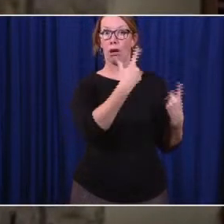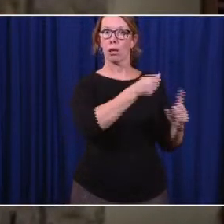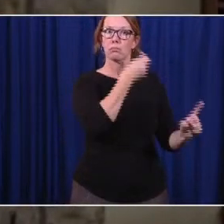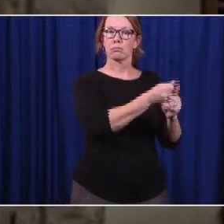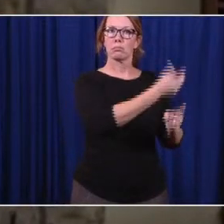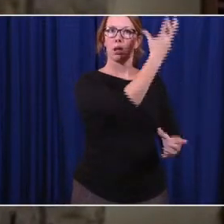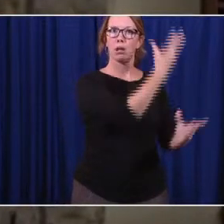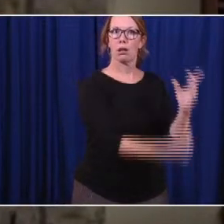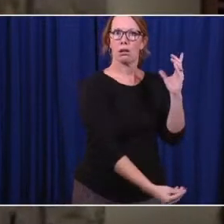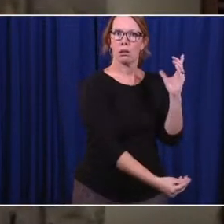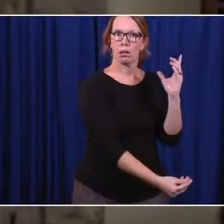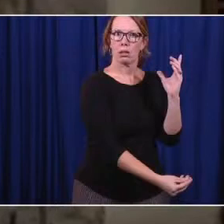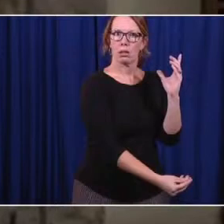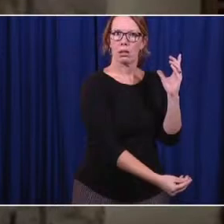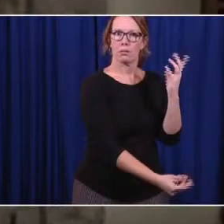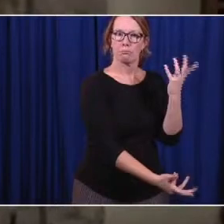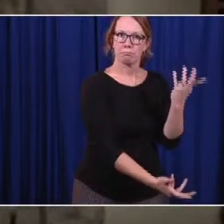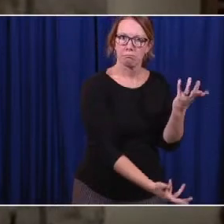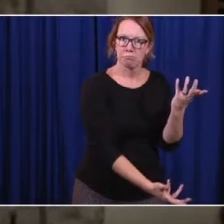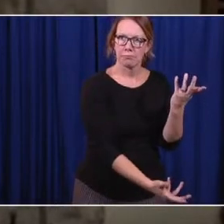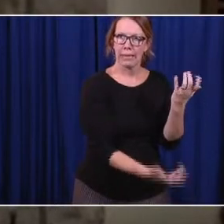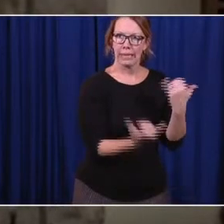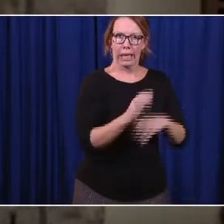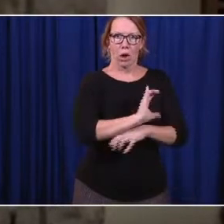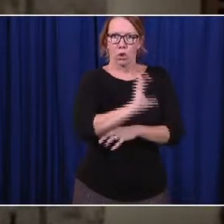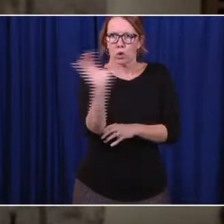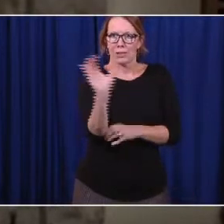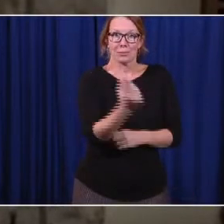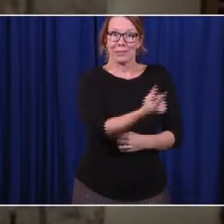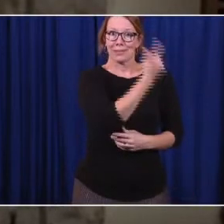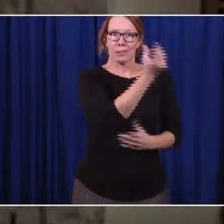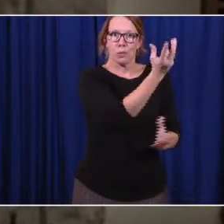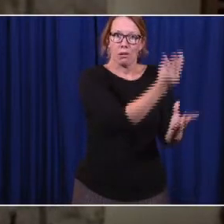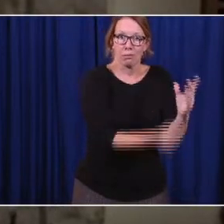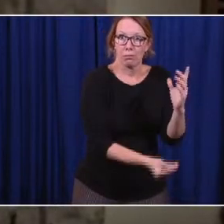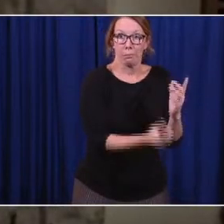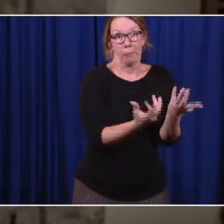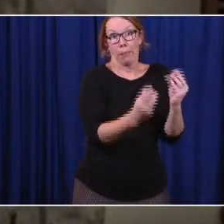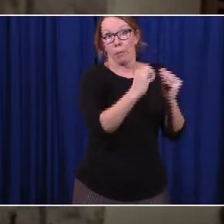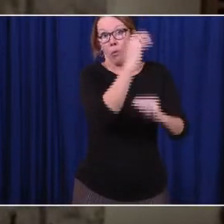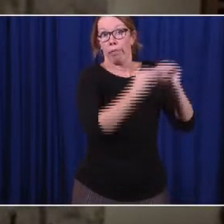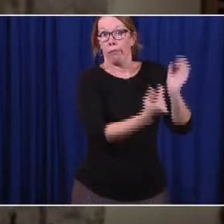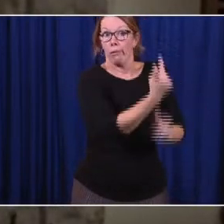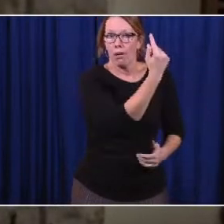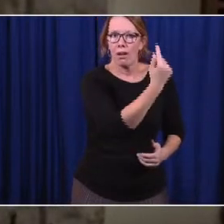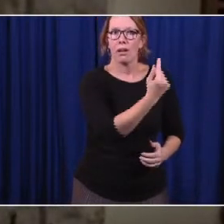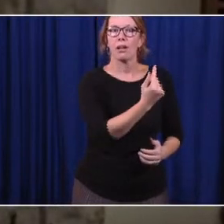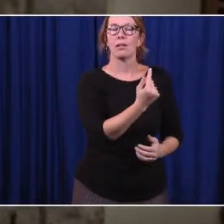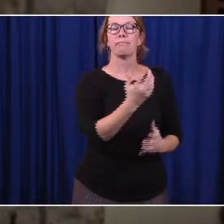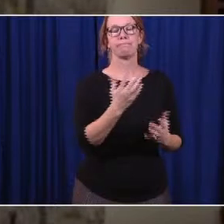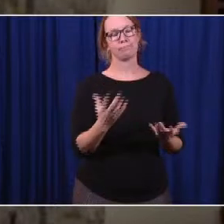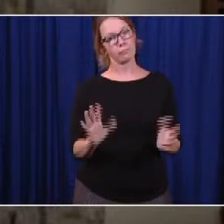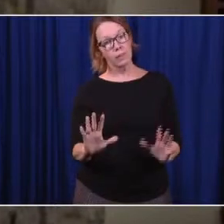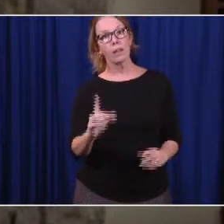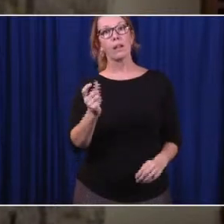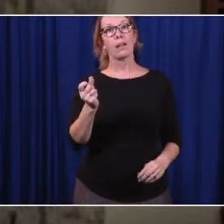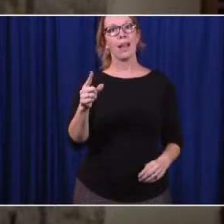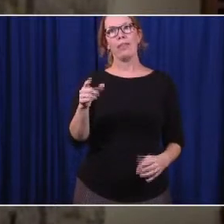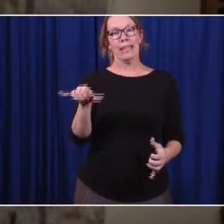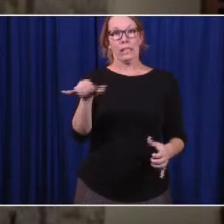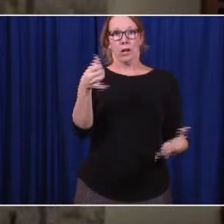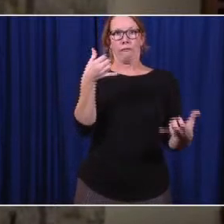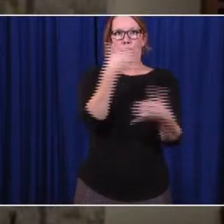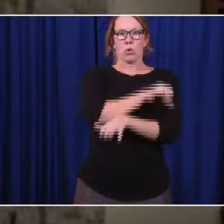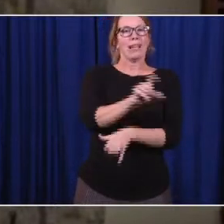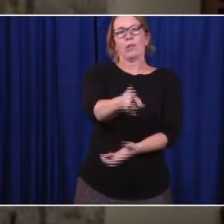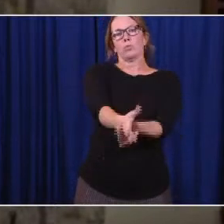Now at Christmas, there'll be one less person at their table or more. So at some point, this foolishness has got to